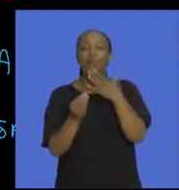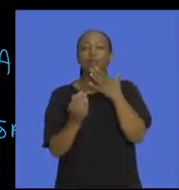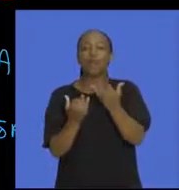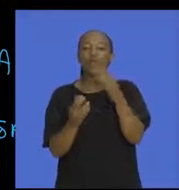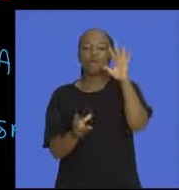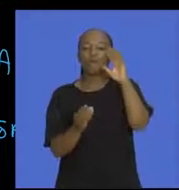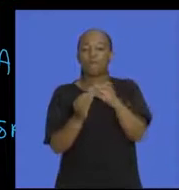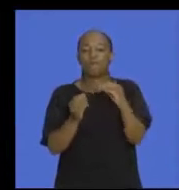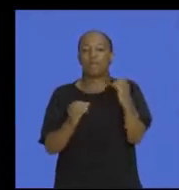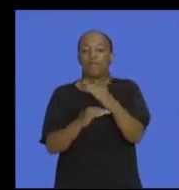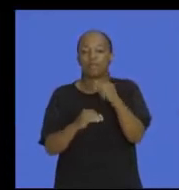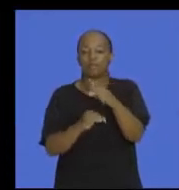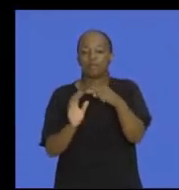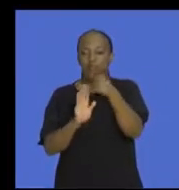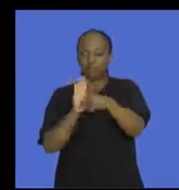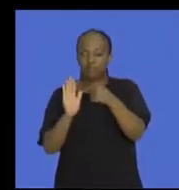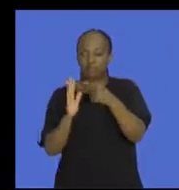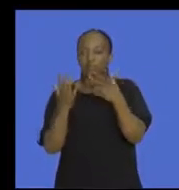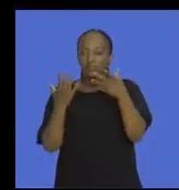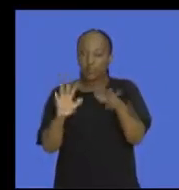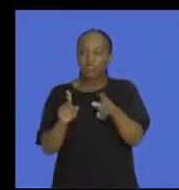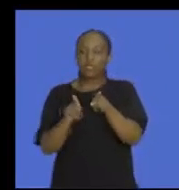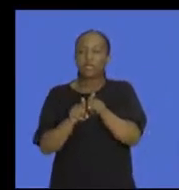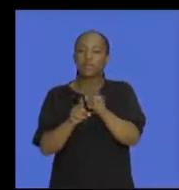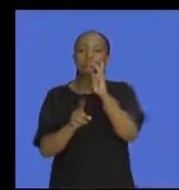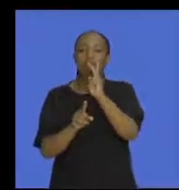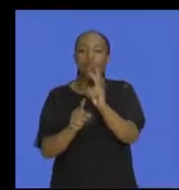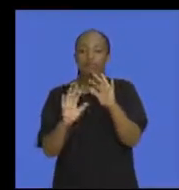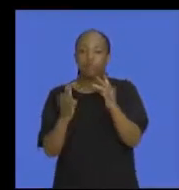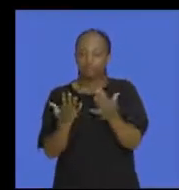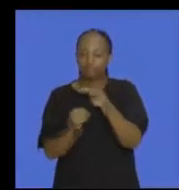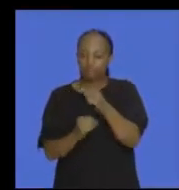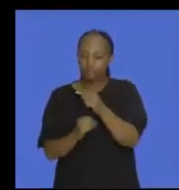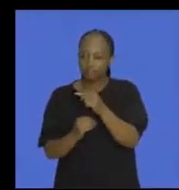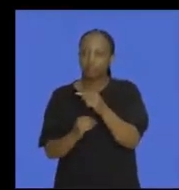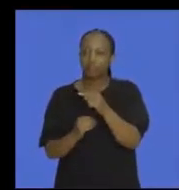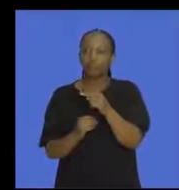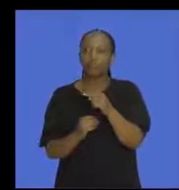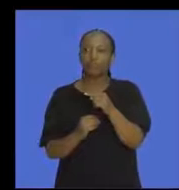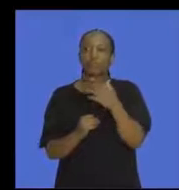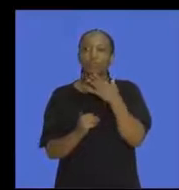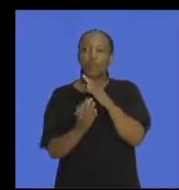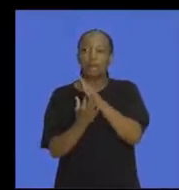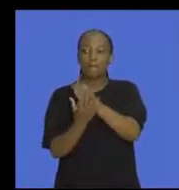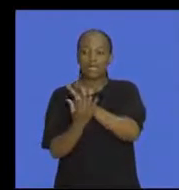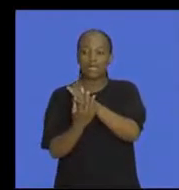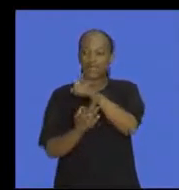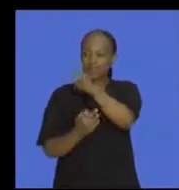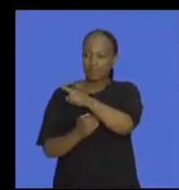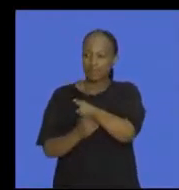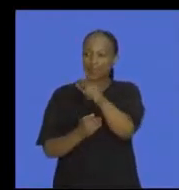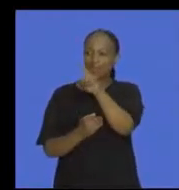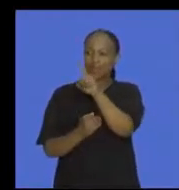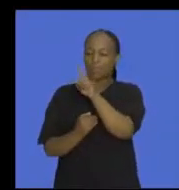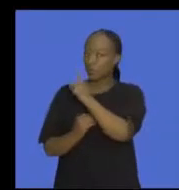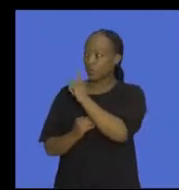know, current in the circuit, right? Now, if we also look at the middle column, which